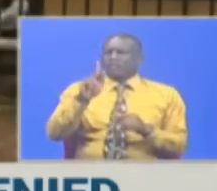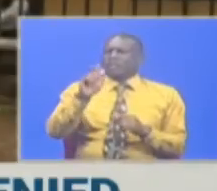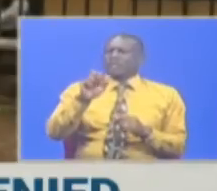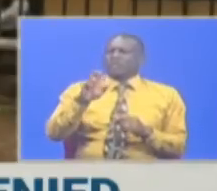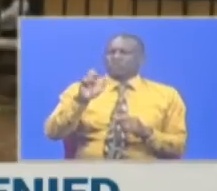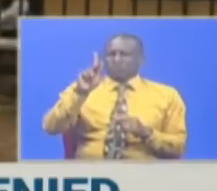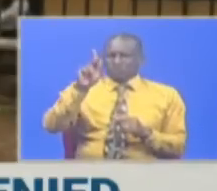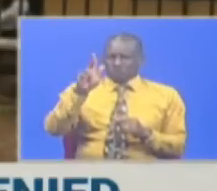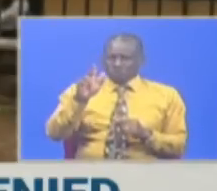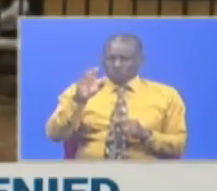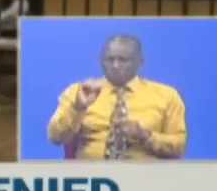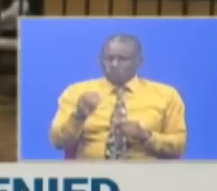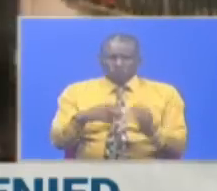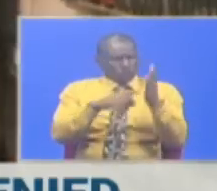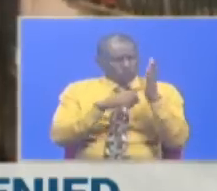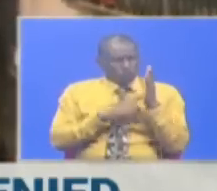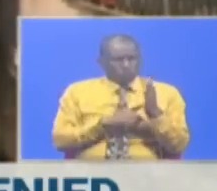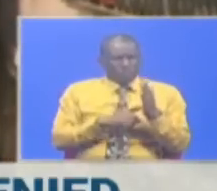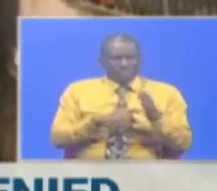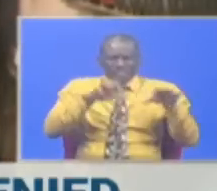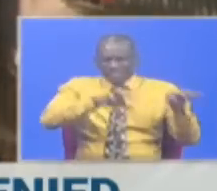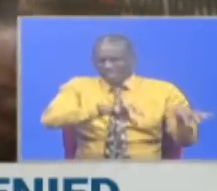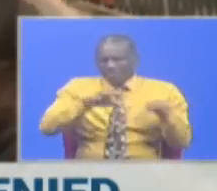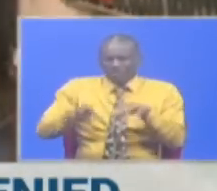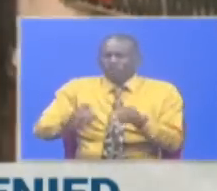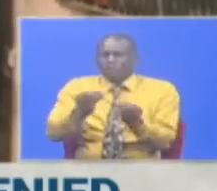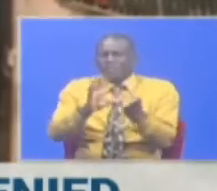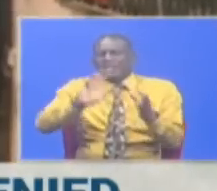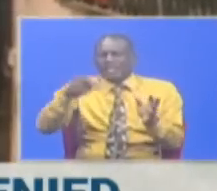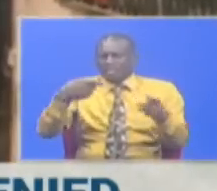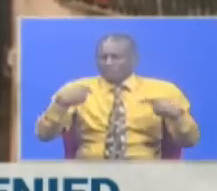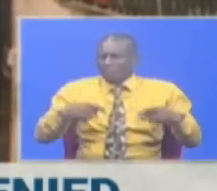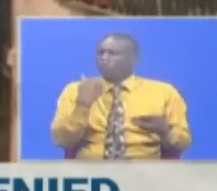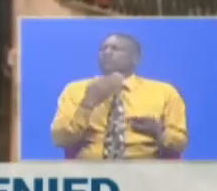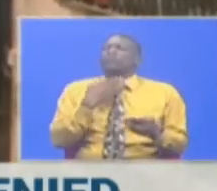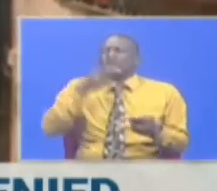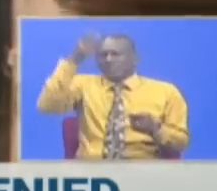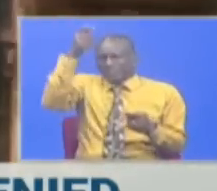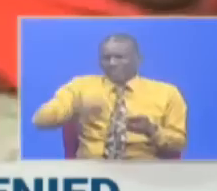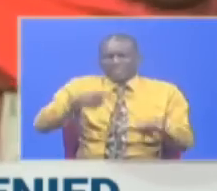exemplifies the frustrations of many a Kenyan seeking justice in the courts.